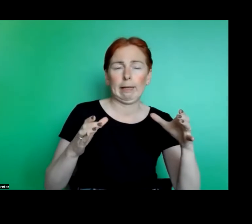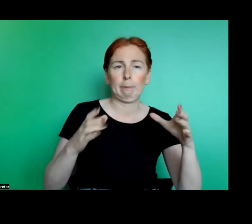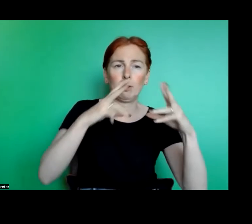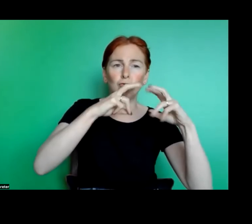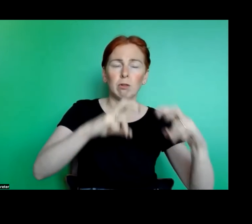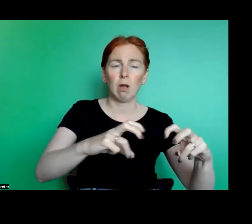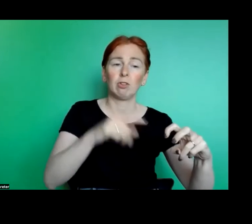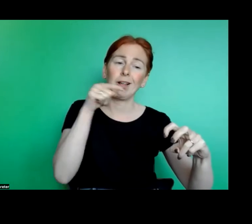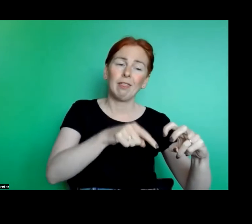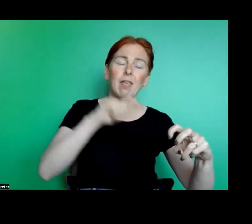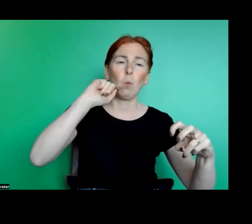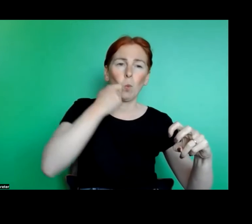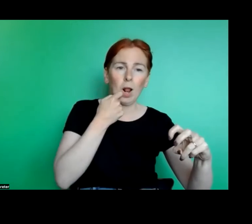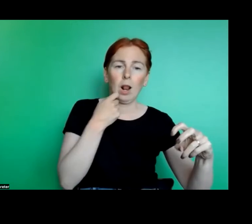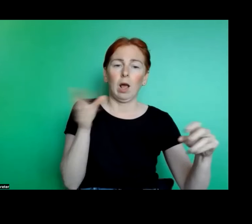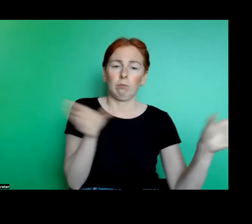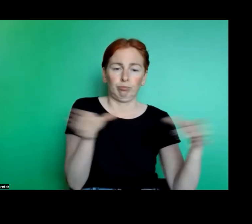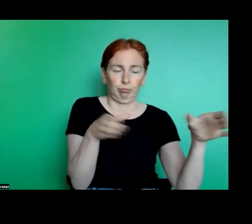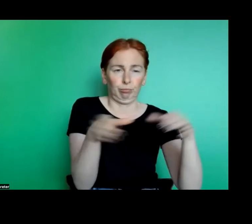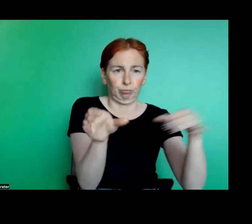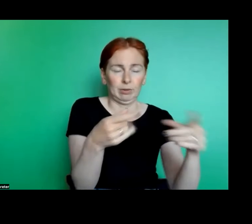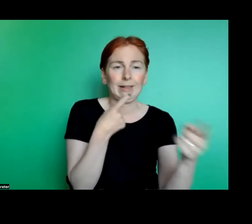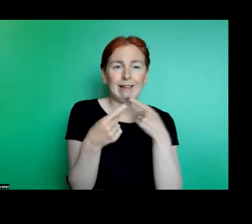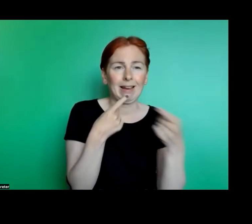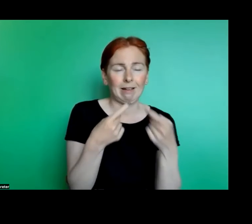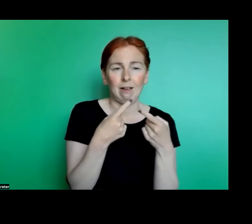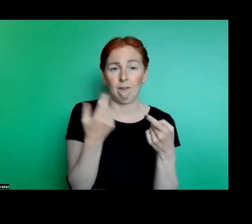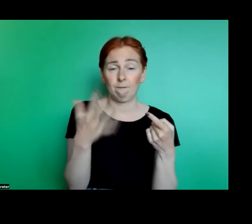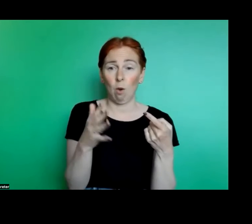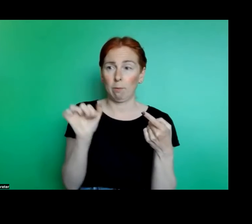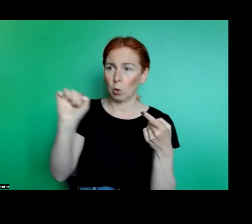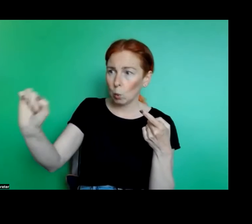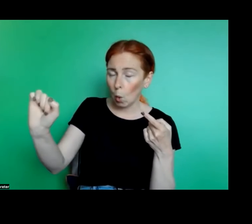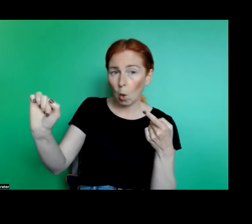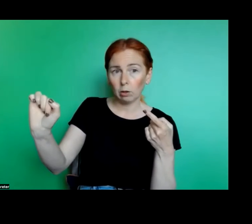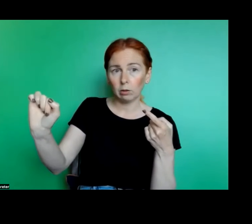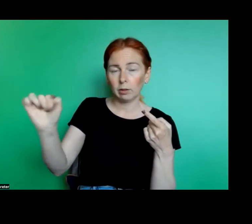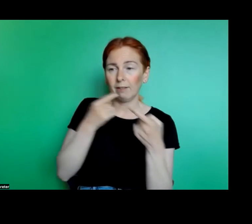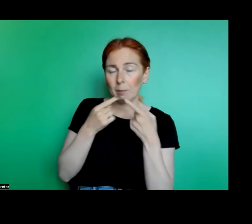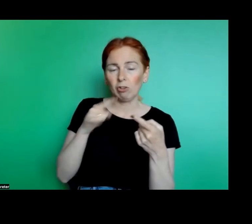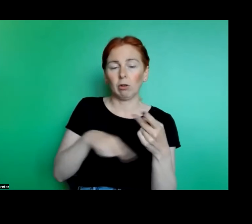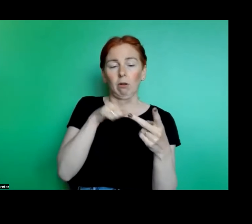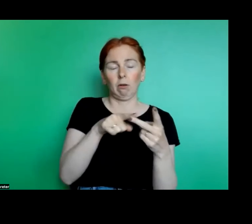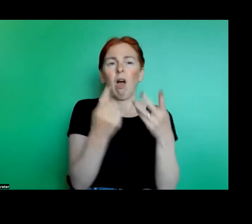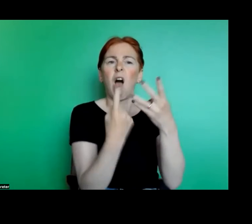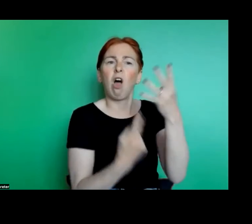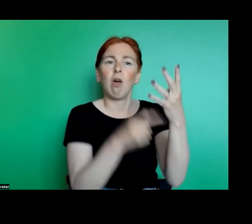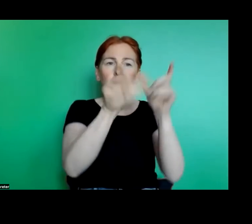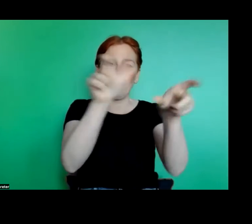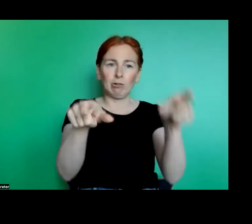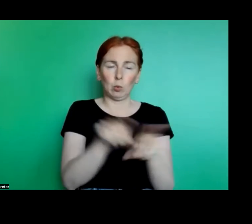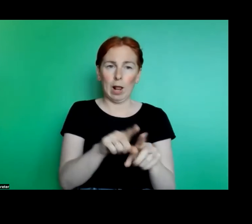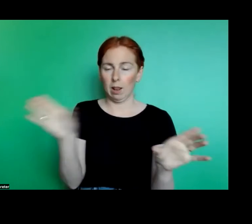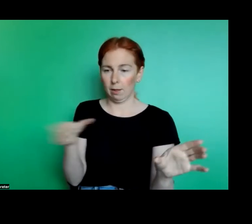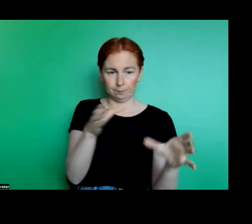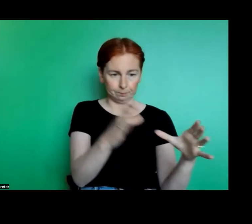assimilate your data and data from other patients to try to work out what the bigger picture is and what's actually going on. And if you come to clinic and you're not